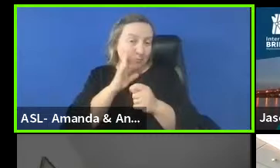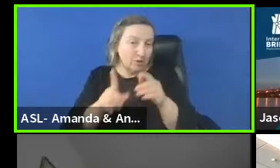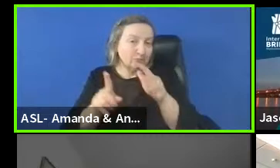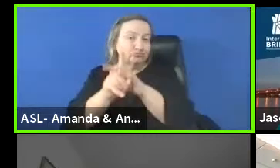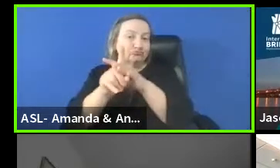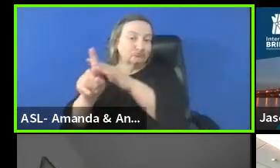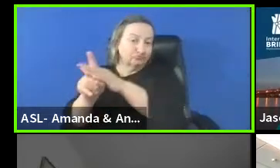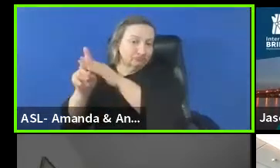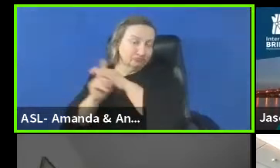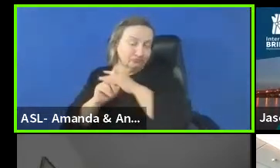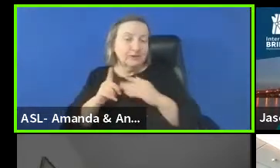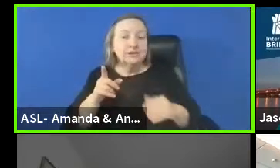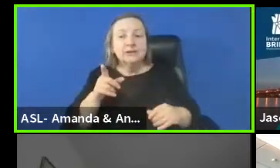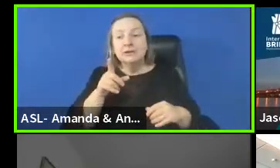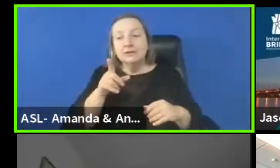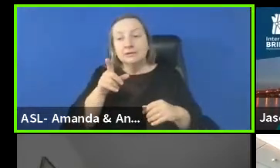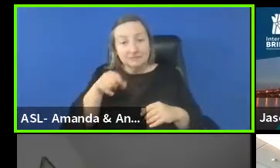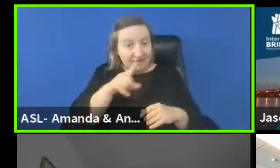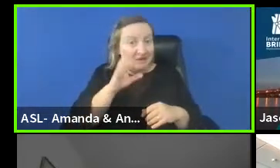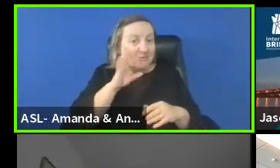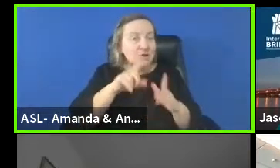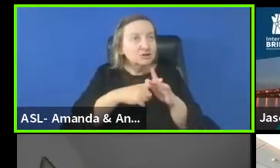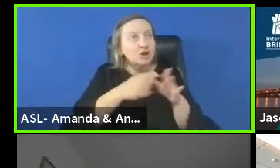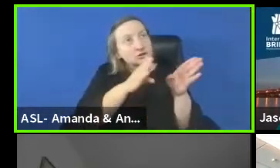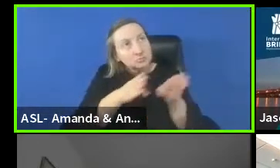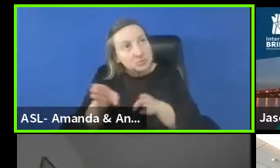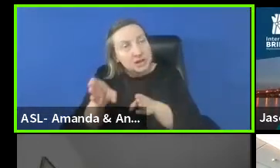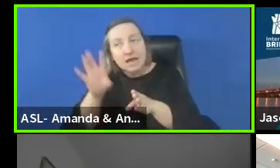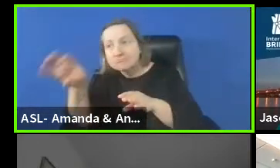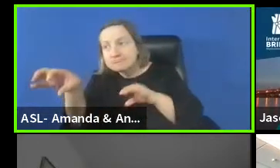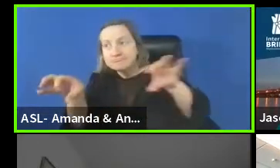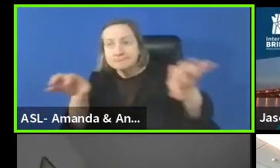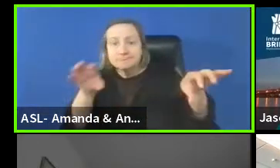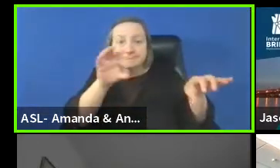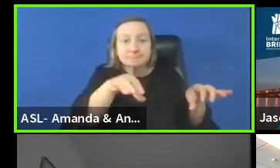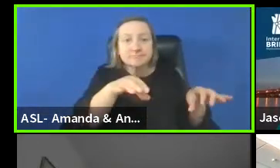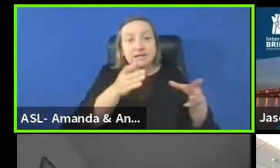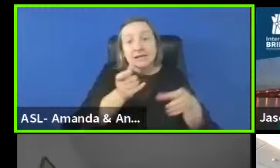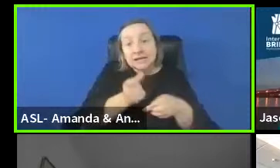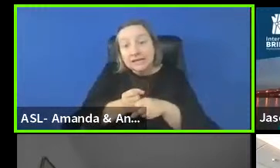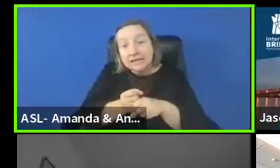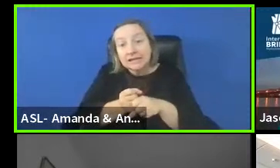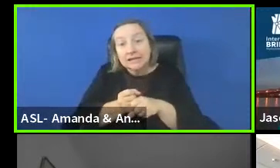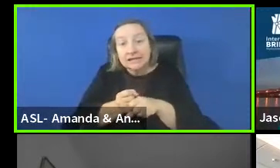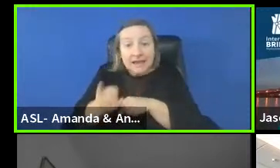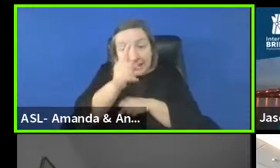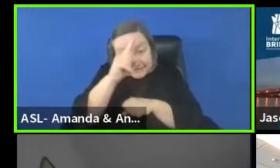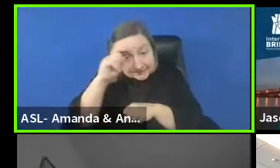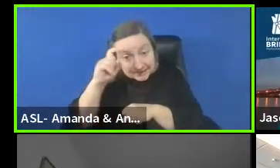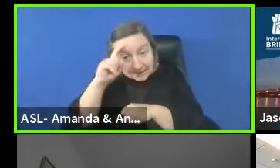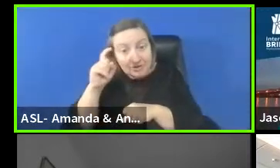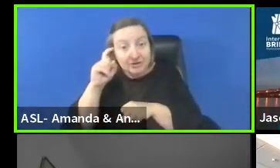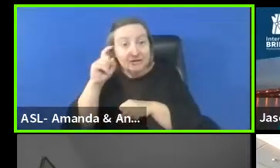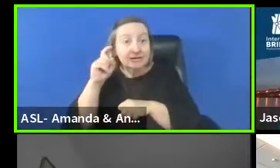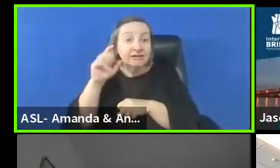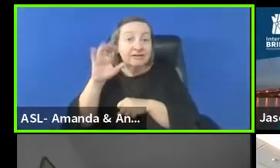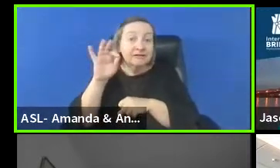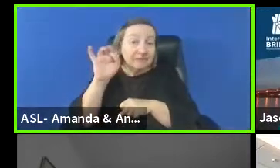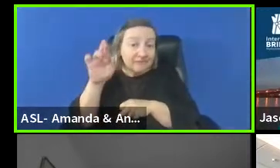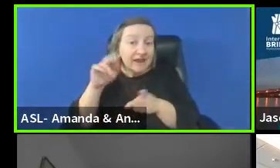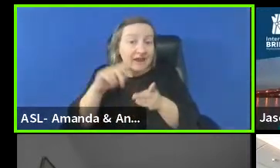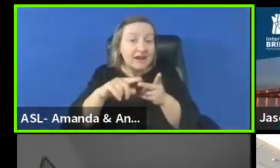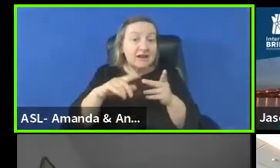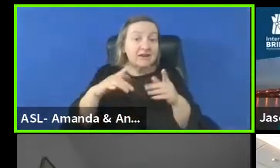as they start to plan kind of where next summer's fairs and festivals might be. And how that